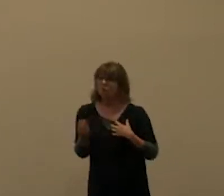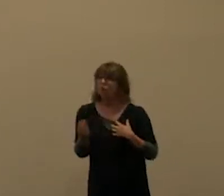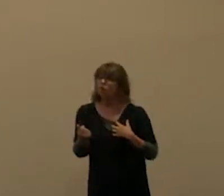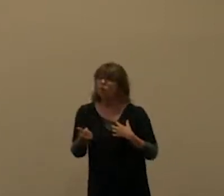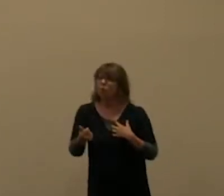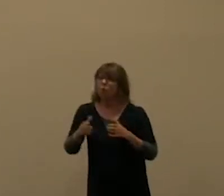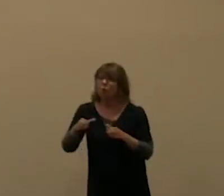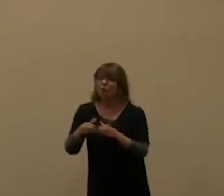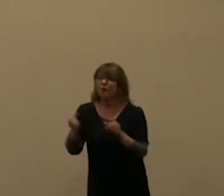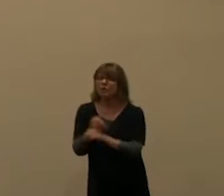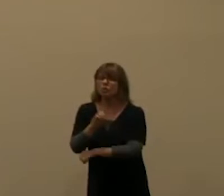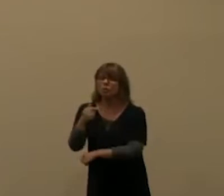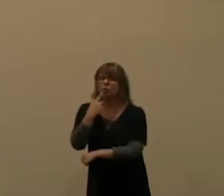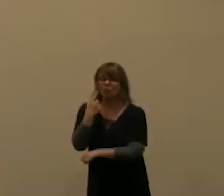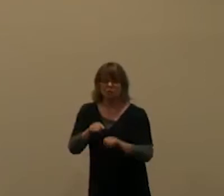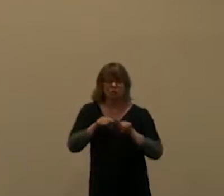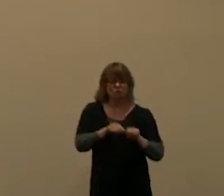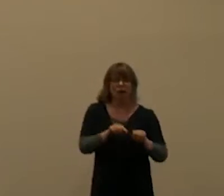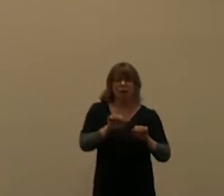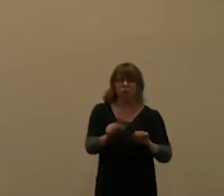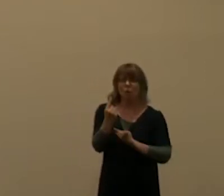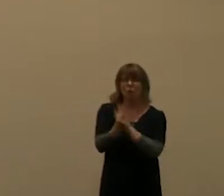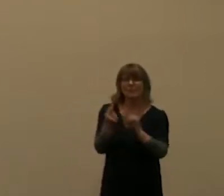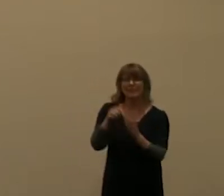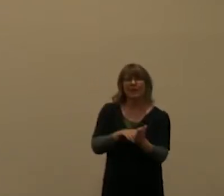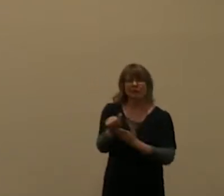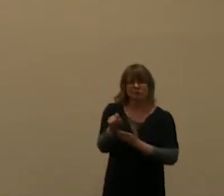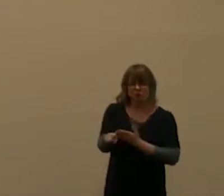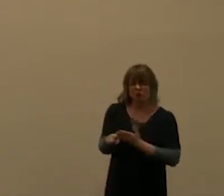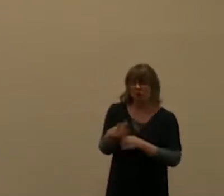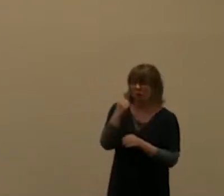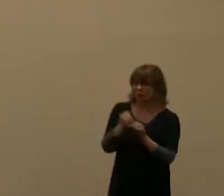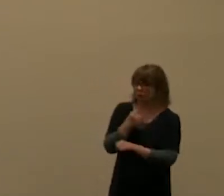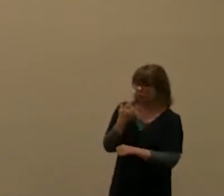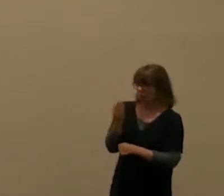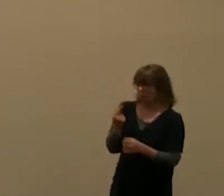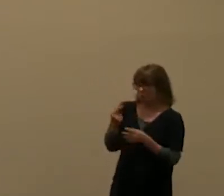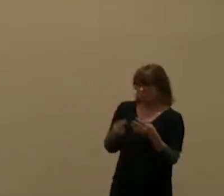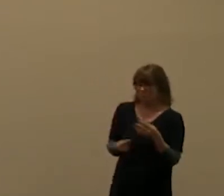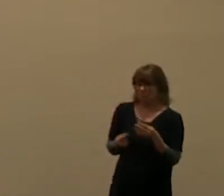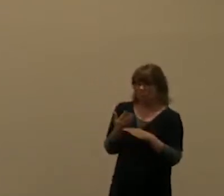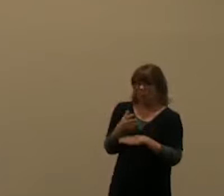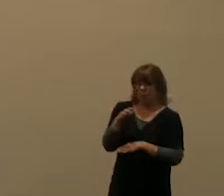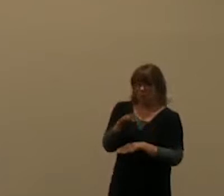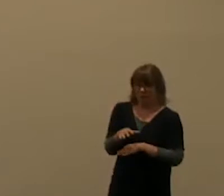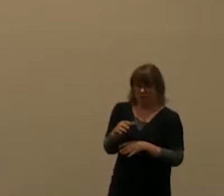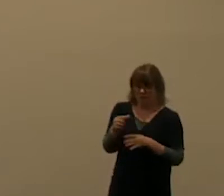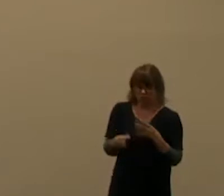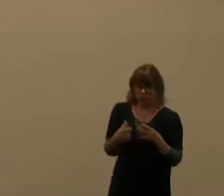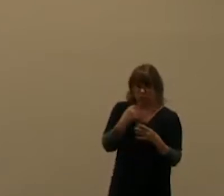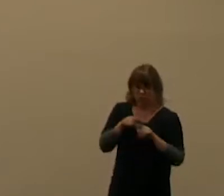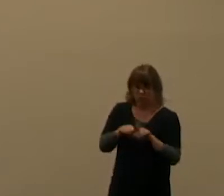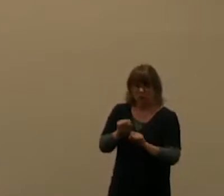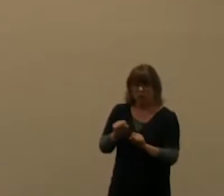doing, is to actually track your meeting culture. And we can do that with workplace analytics. So that